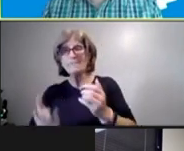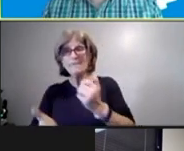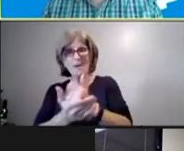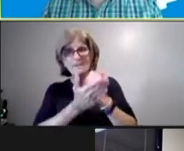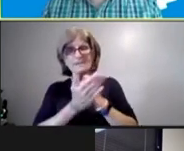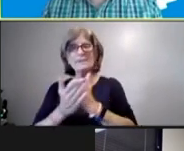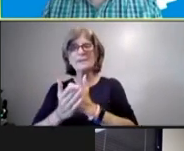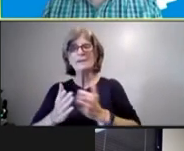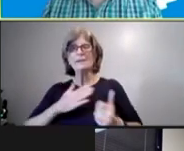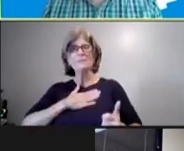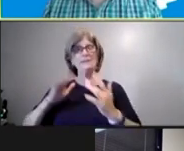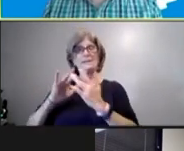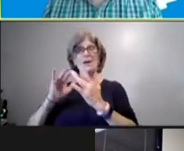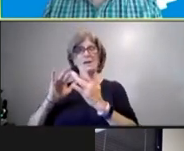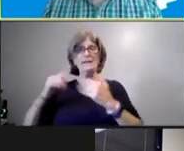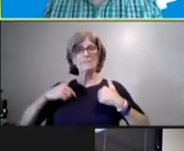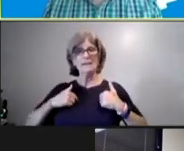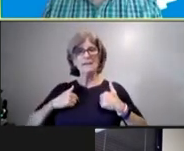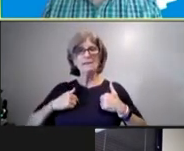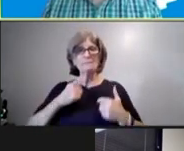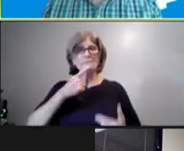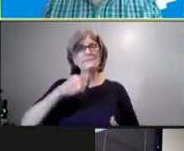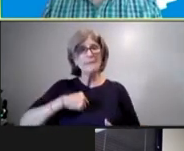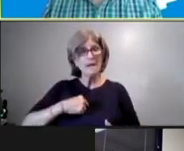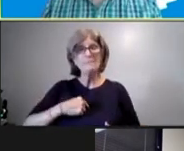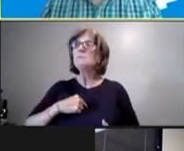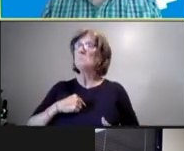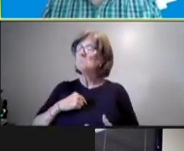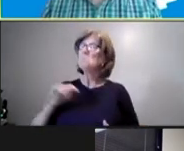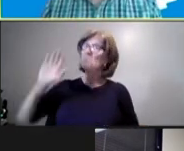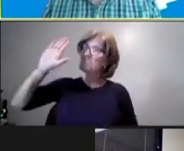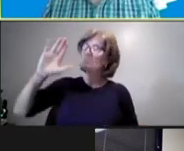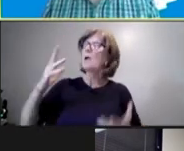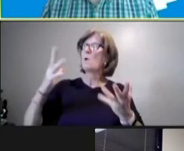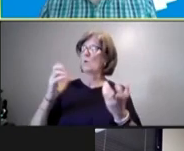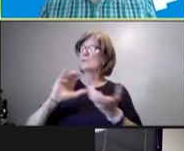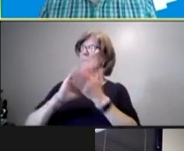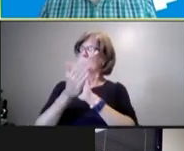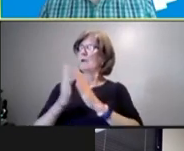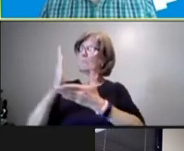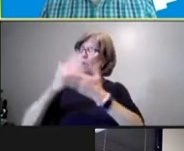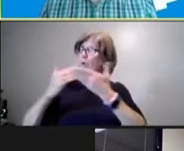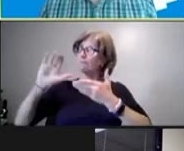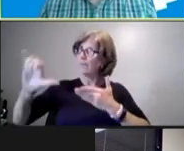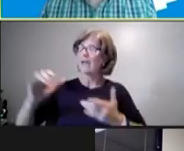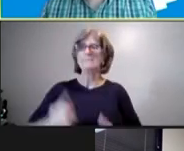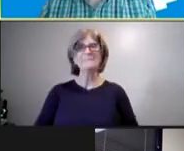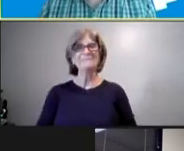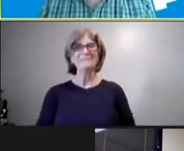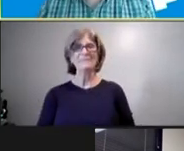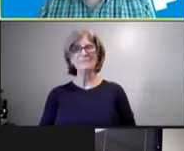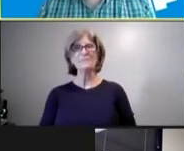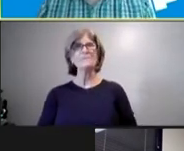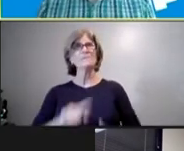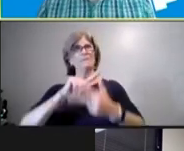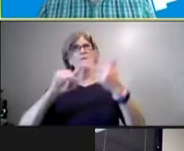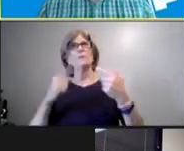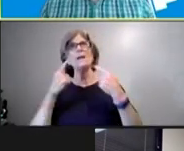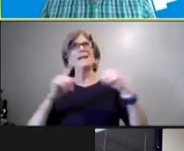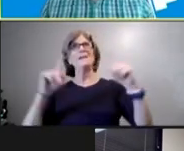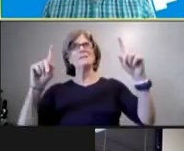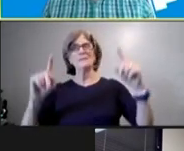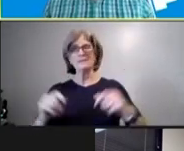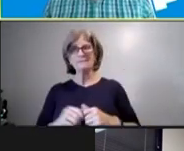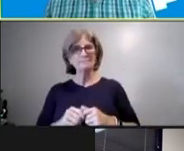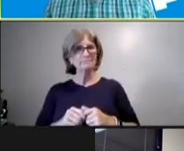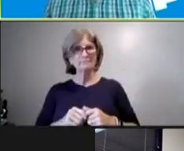to me and let me know that you'd like to be a part of that committee. So those are our announcements. I don't know if anyone